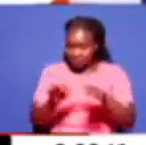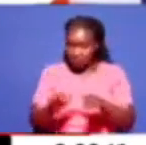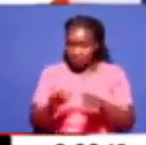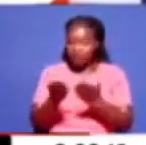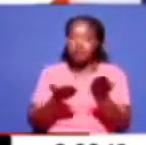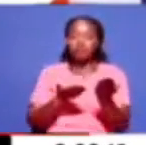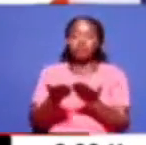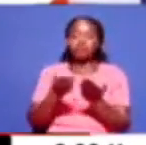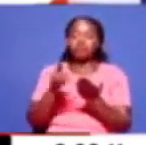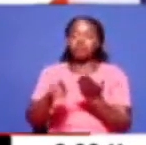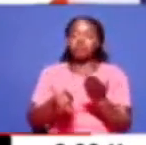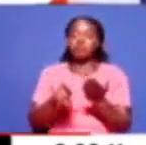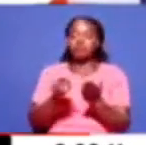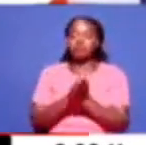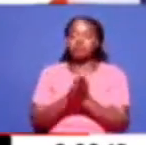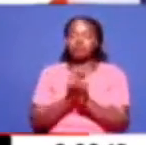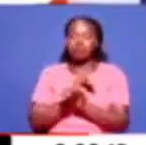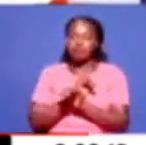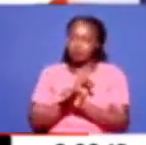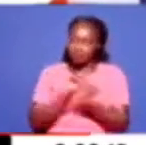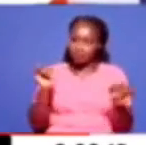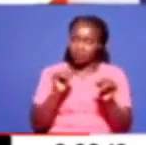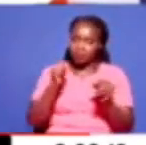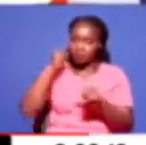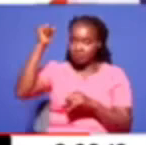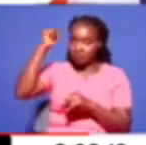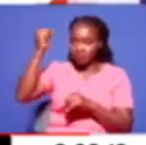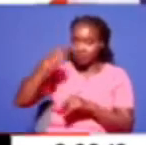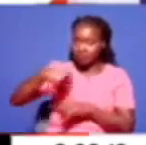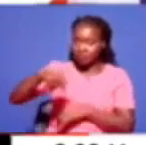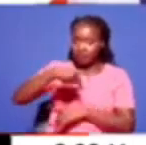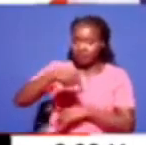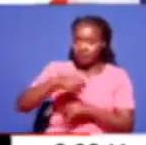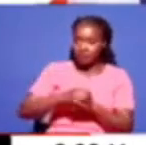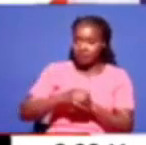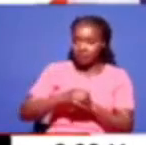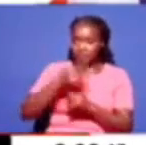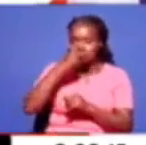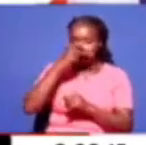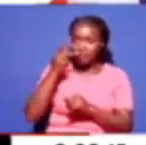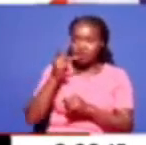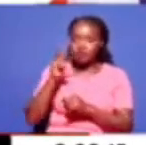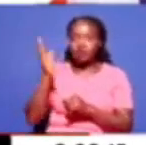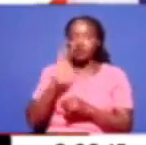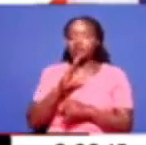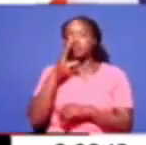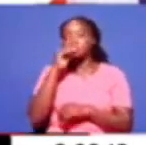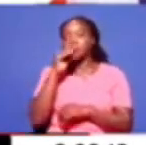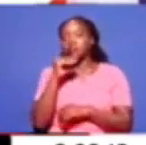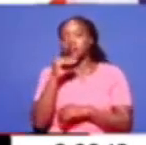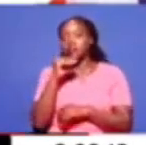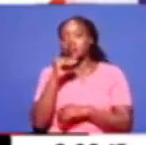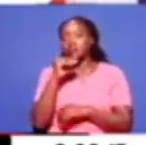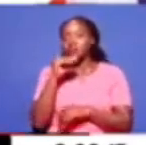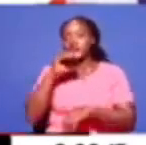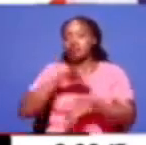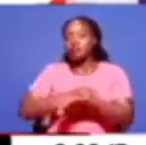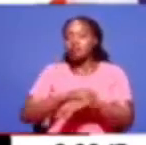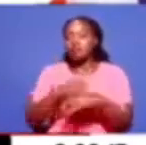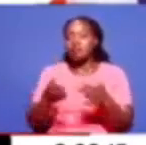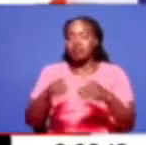need even to sanitize our politics. Kalonzo Musyoka did not speak to get Mzee Kibaki